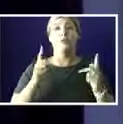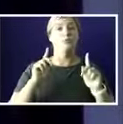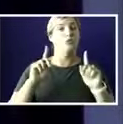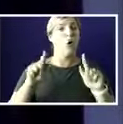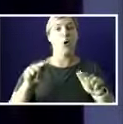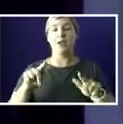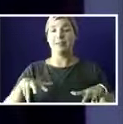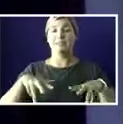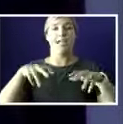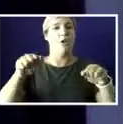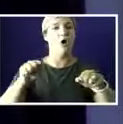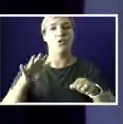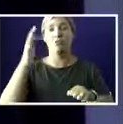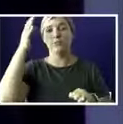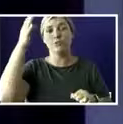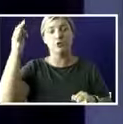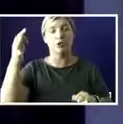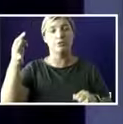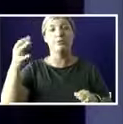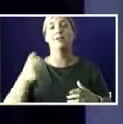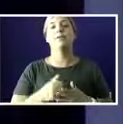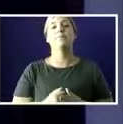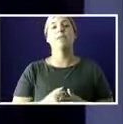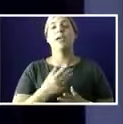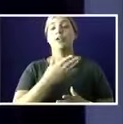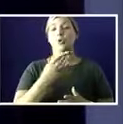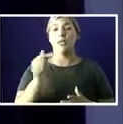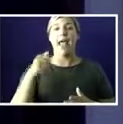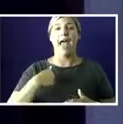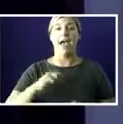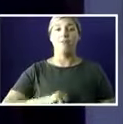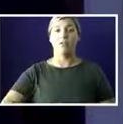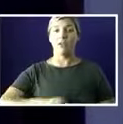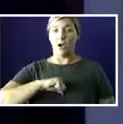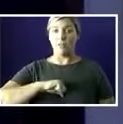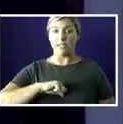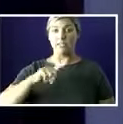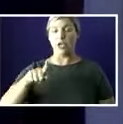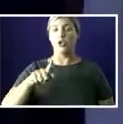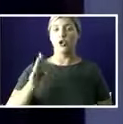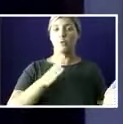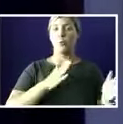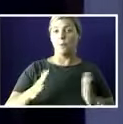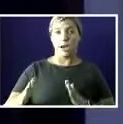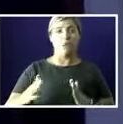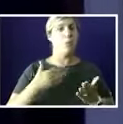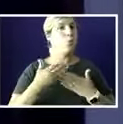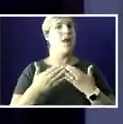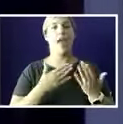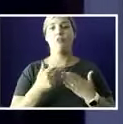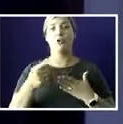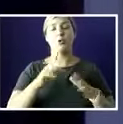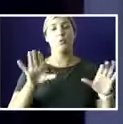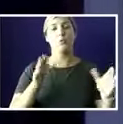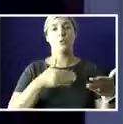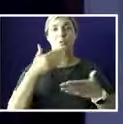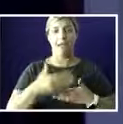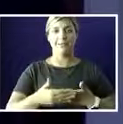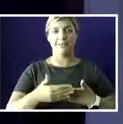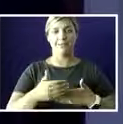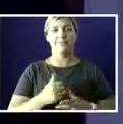our journey through the Blue Springs School District, but with confidence that we are prepared for wherever our next destination may